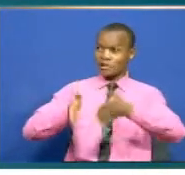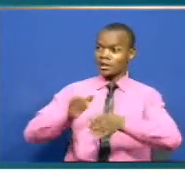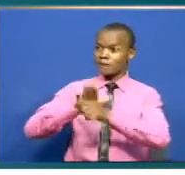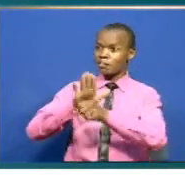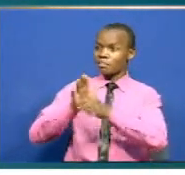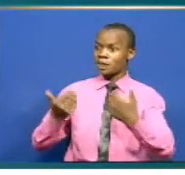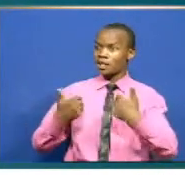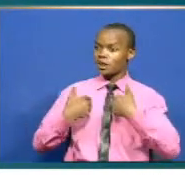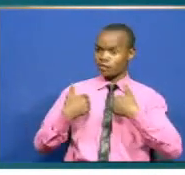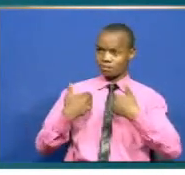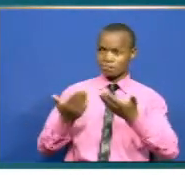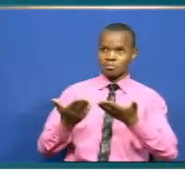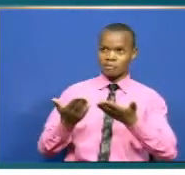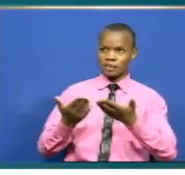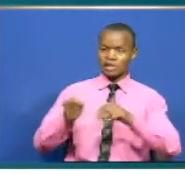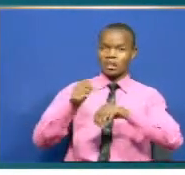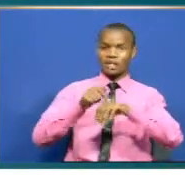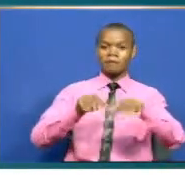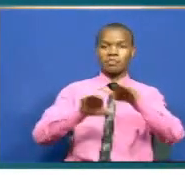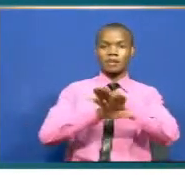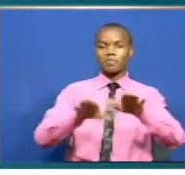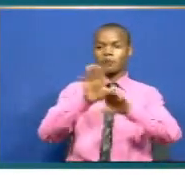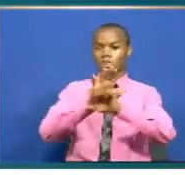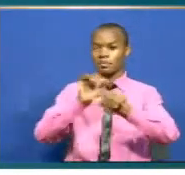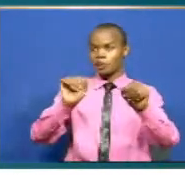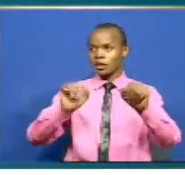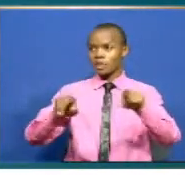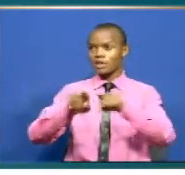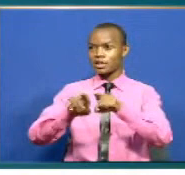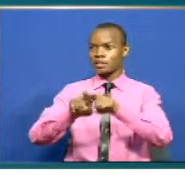sense that giving deputy presidents and giving